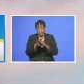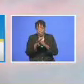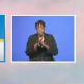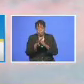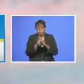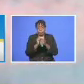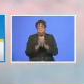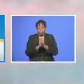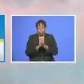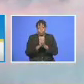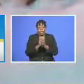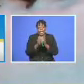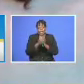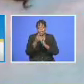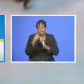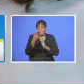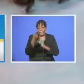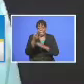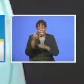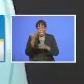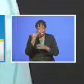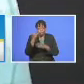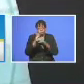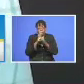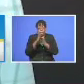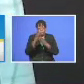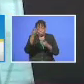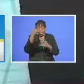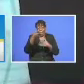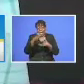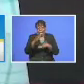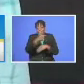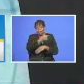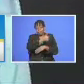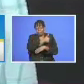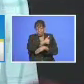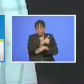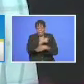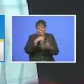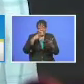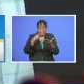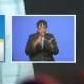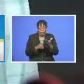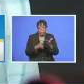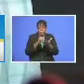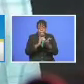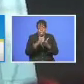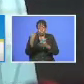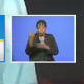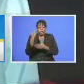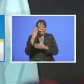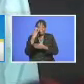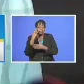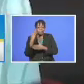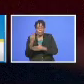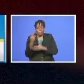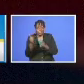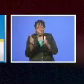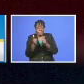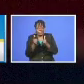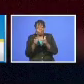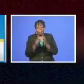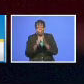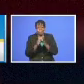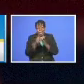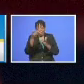experts citing that if you become infected after the vaccination, the evidence suggests you will only experience mild